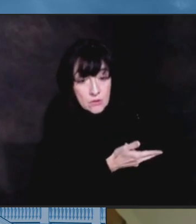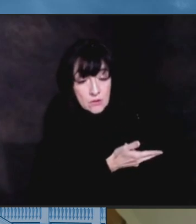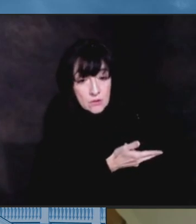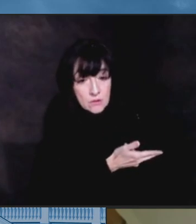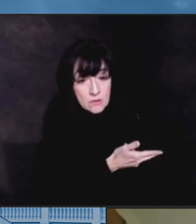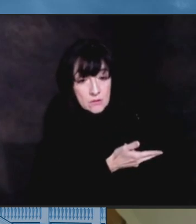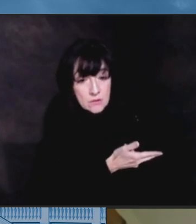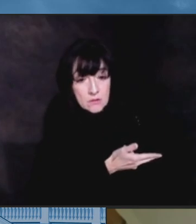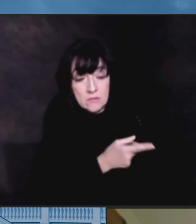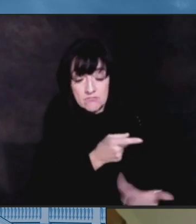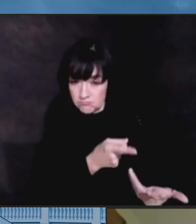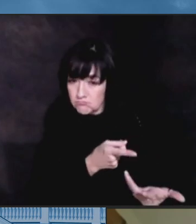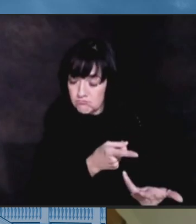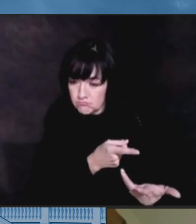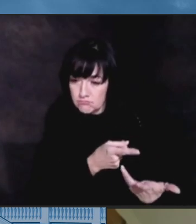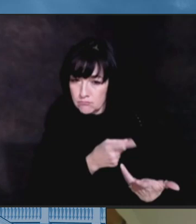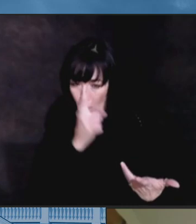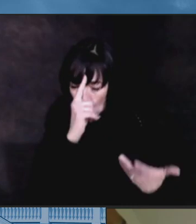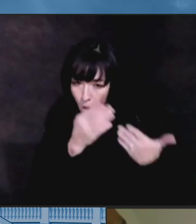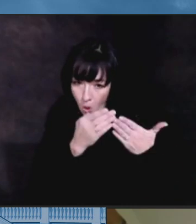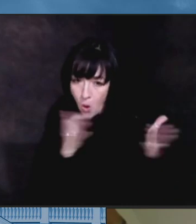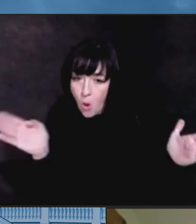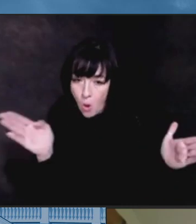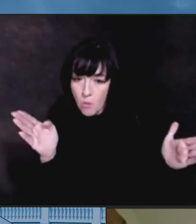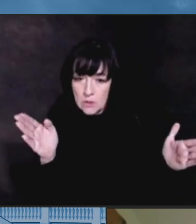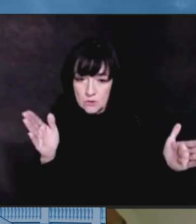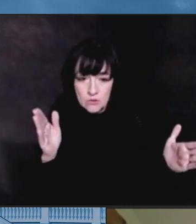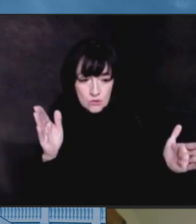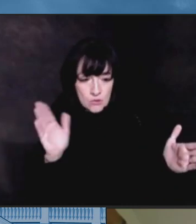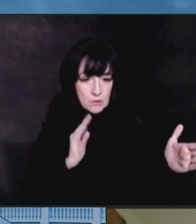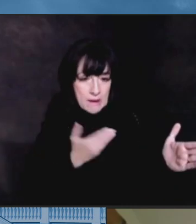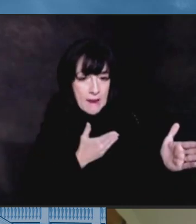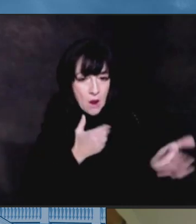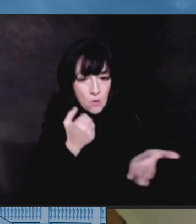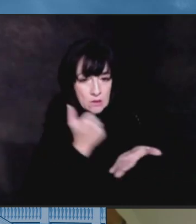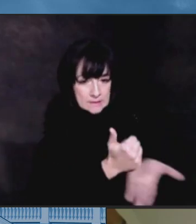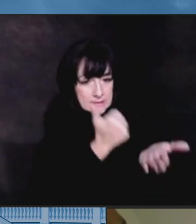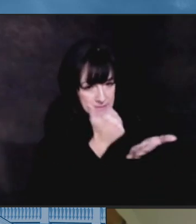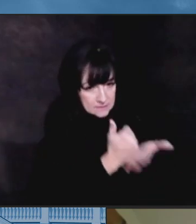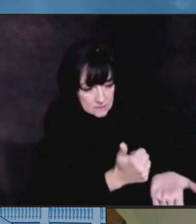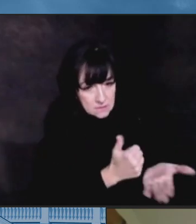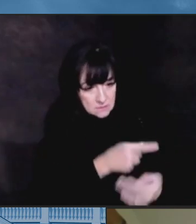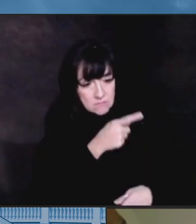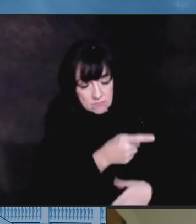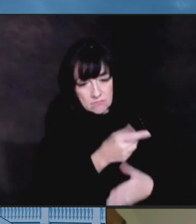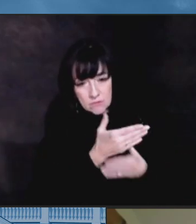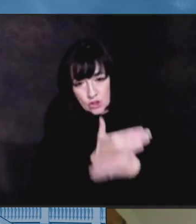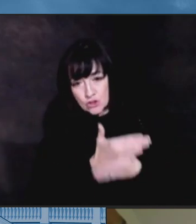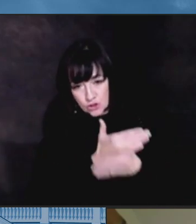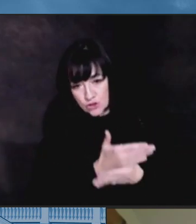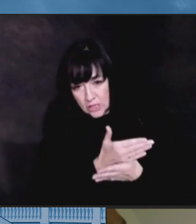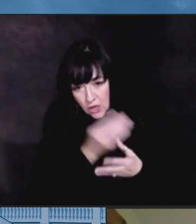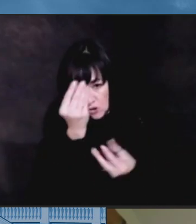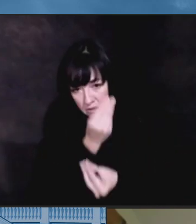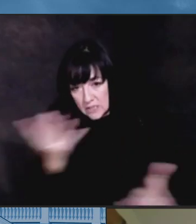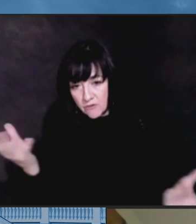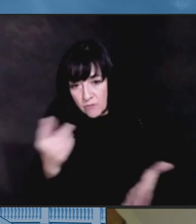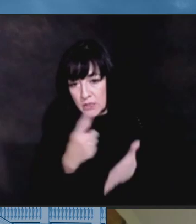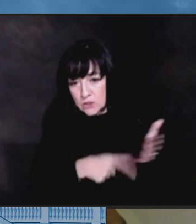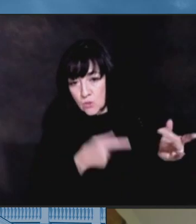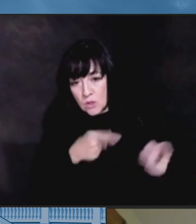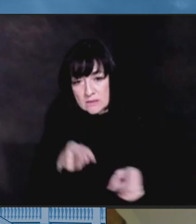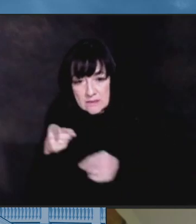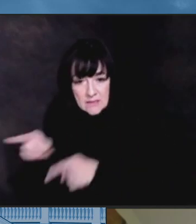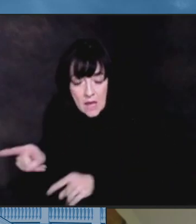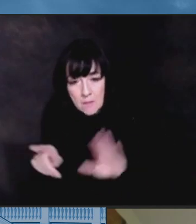very receptive to our assistance, and they have shared information about what's happening in their facilities. I've